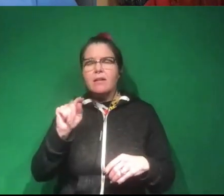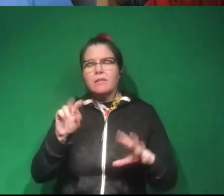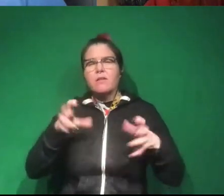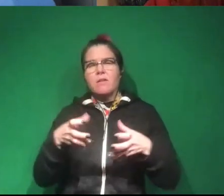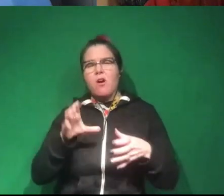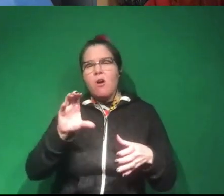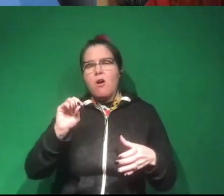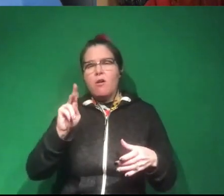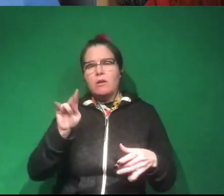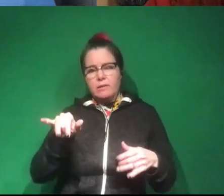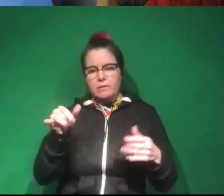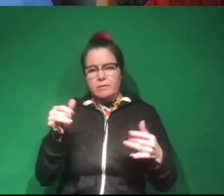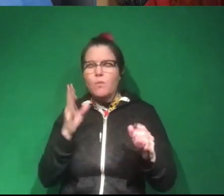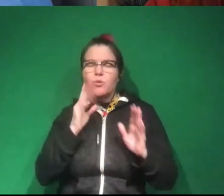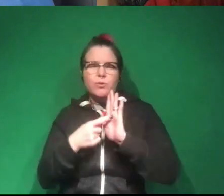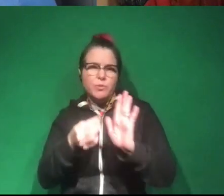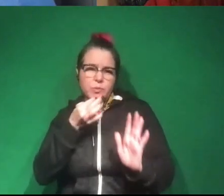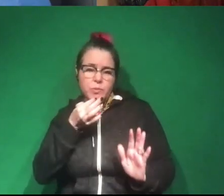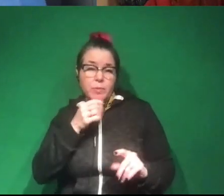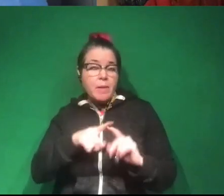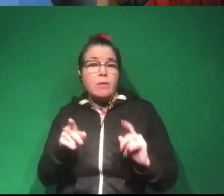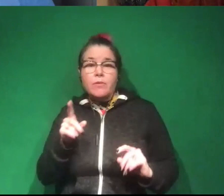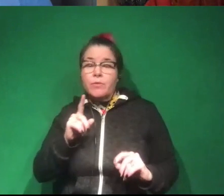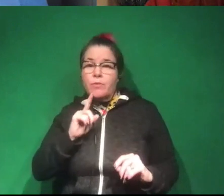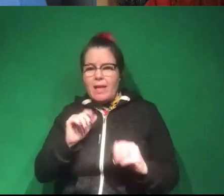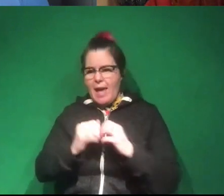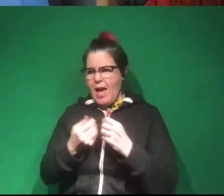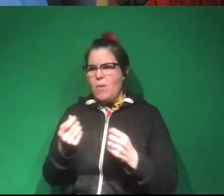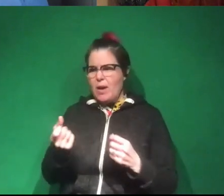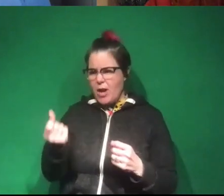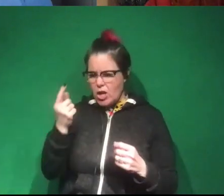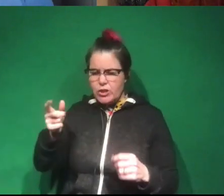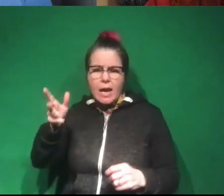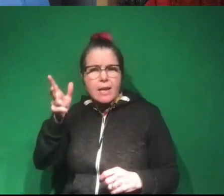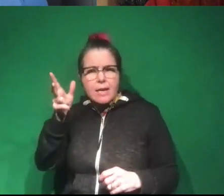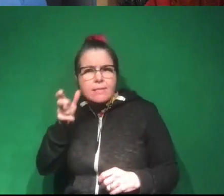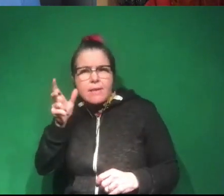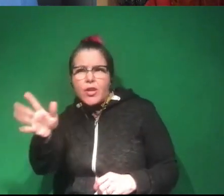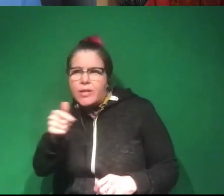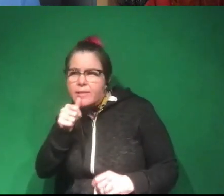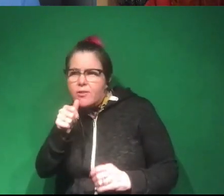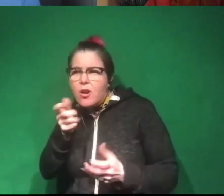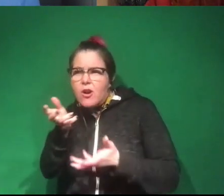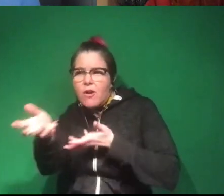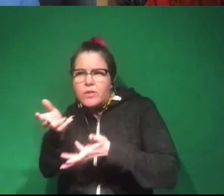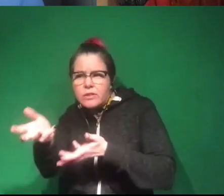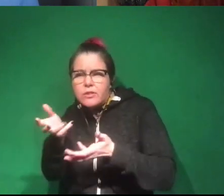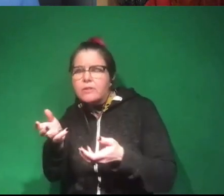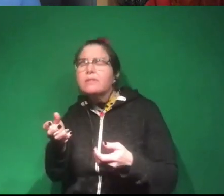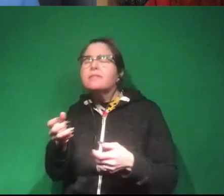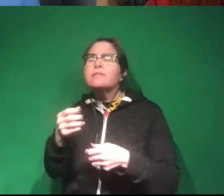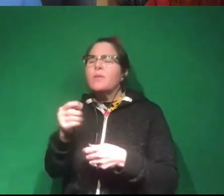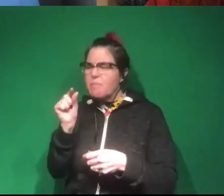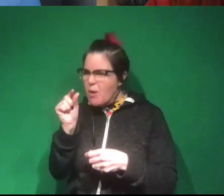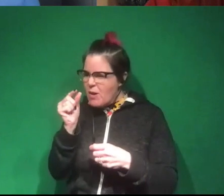soon. But really this, how can we understand and listen in on these secret conversations that make small little